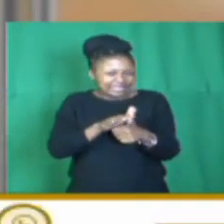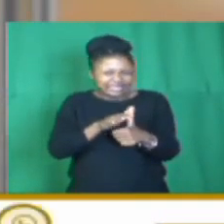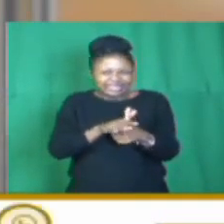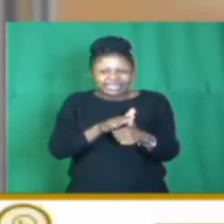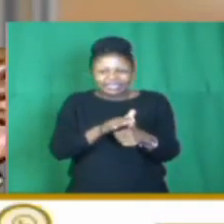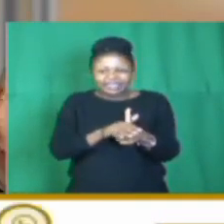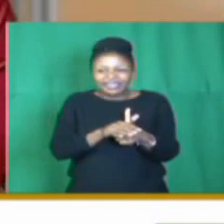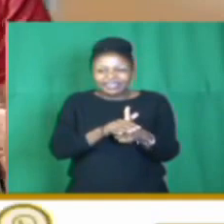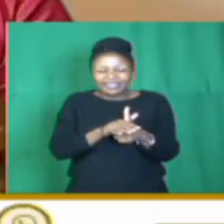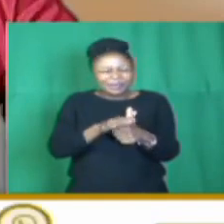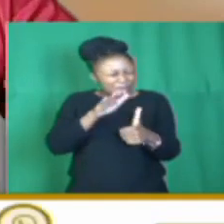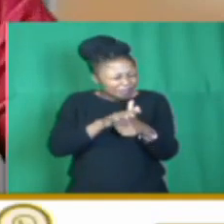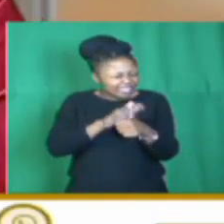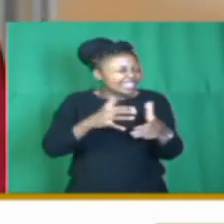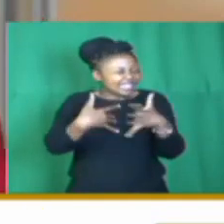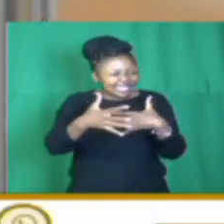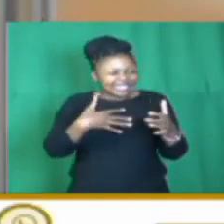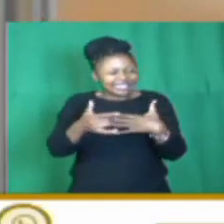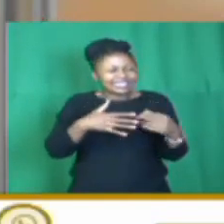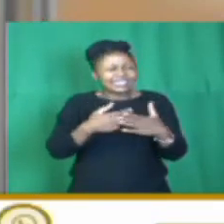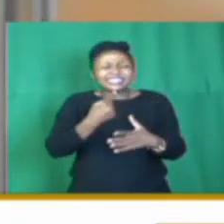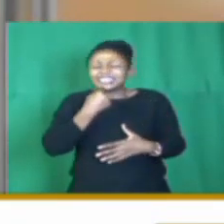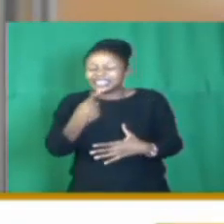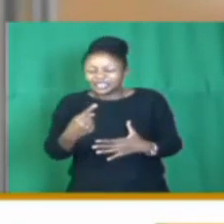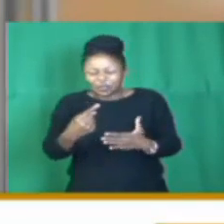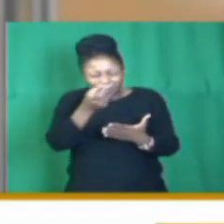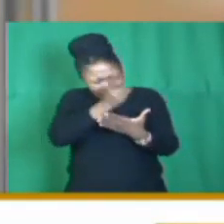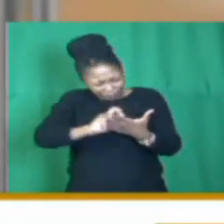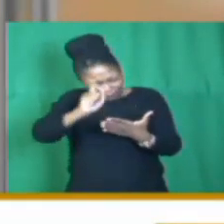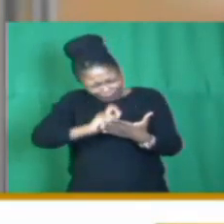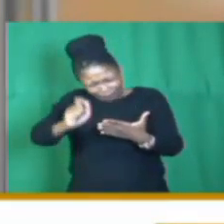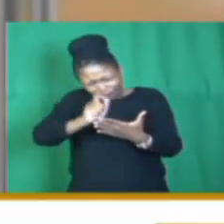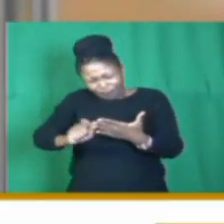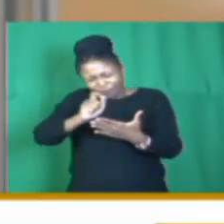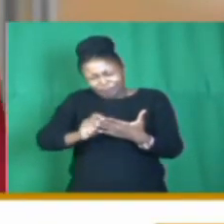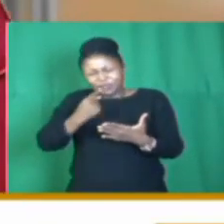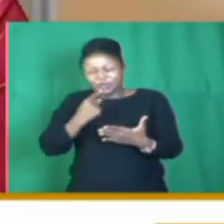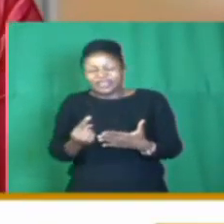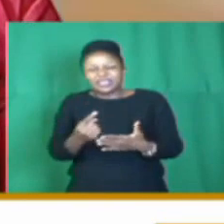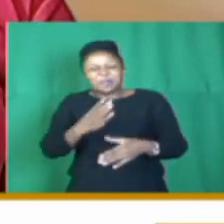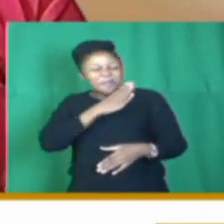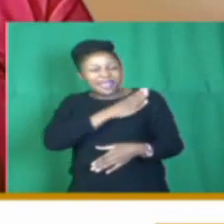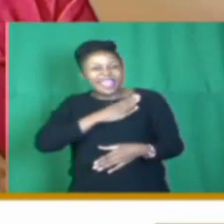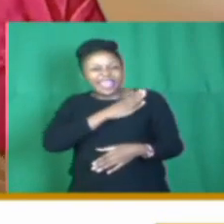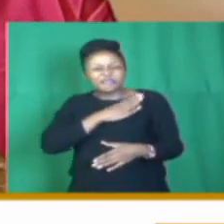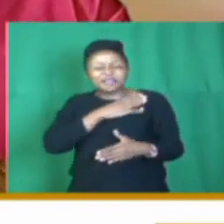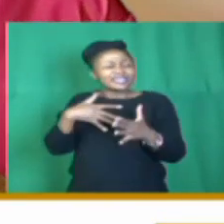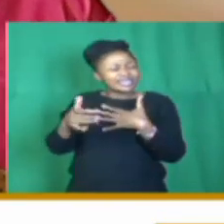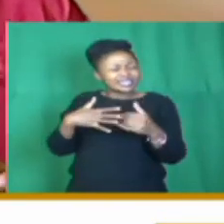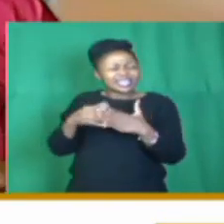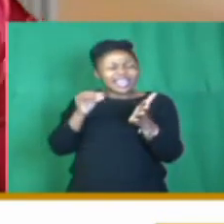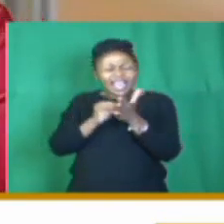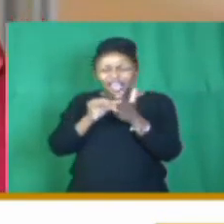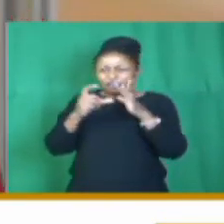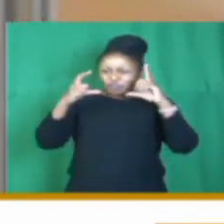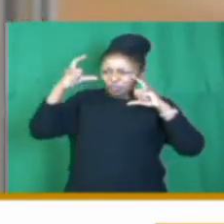any extraordinary features or habits which makes the person stand out as an individual. This is very key